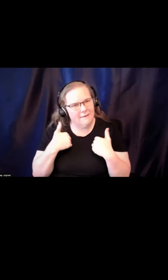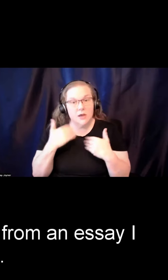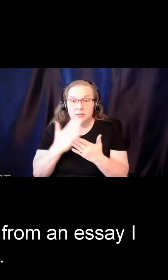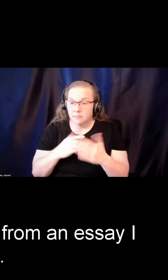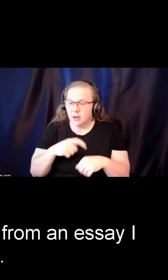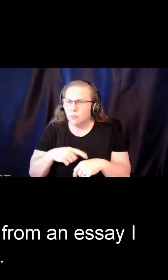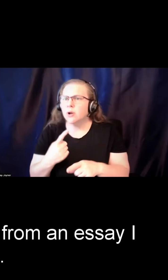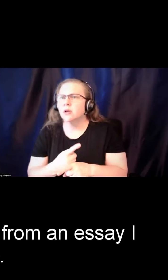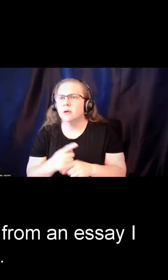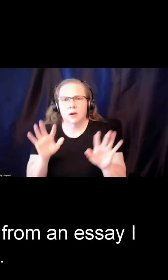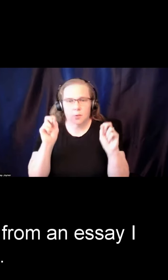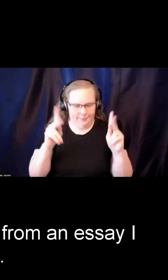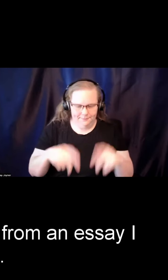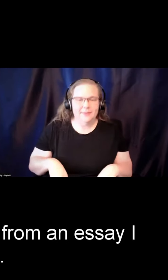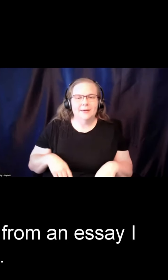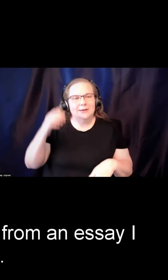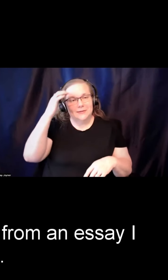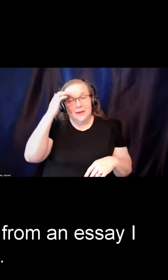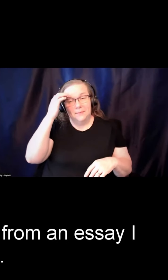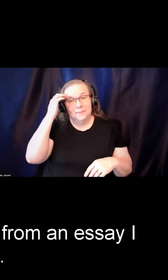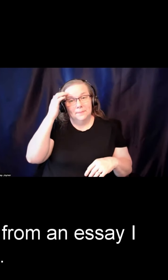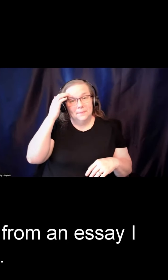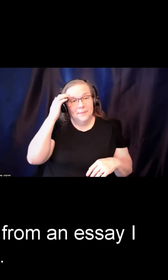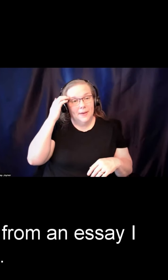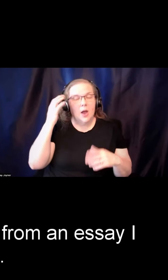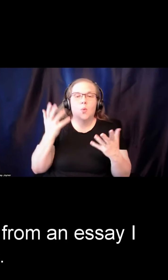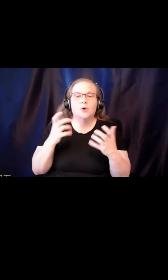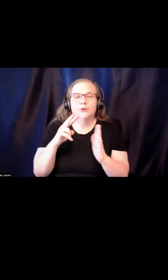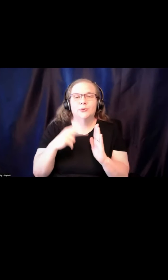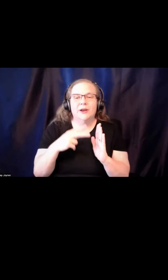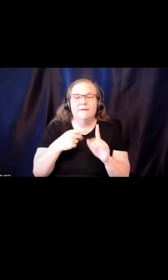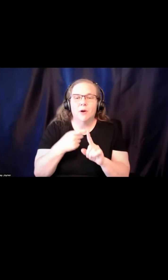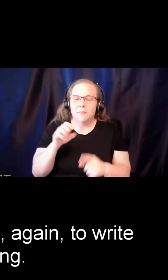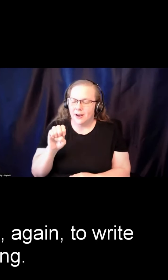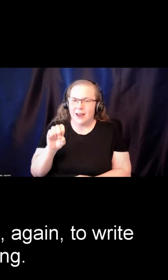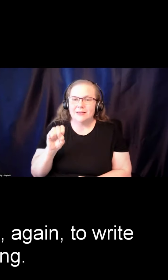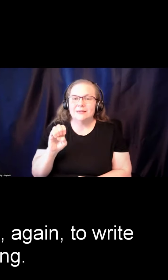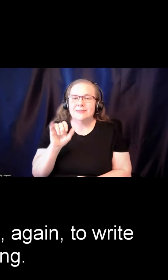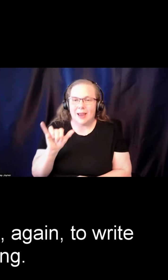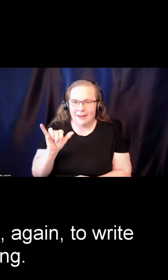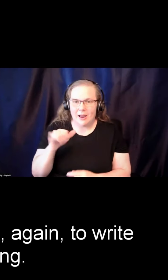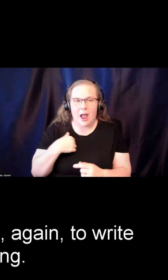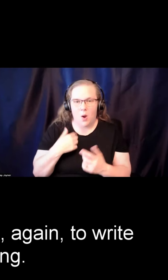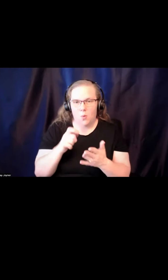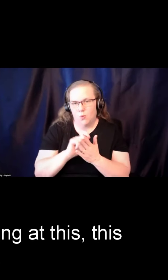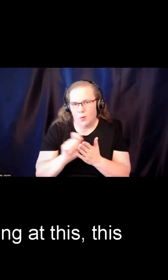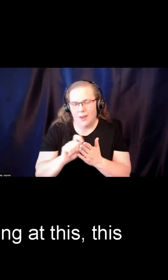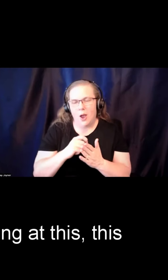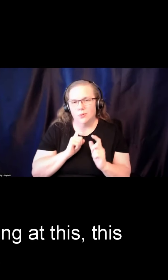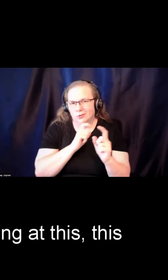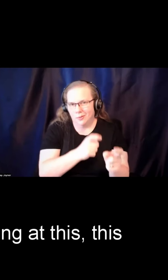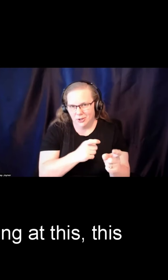right? I'm going to read from an essay I wrote. I was commissioned again to write something.